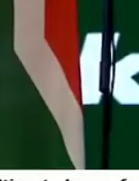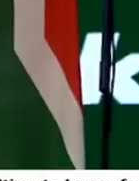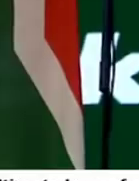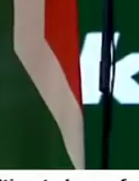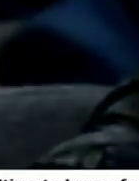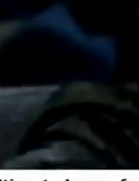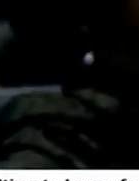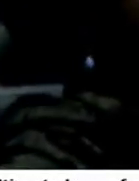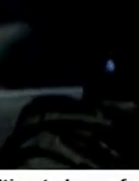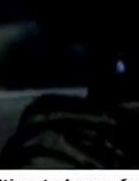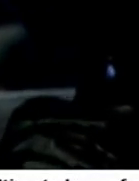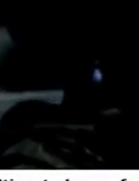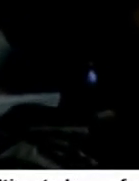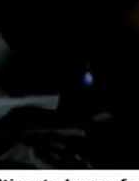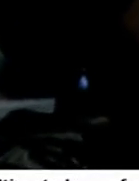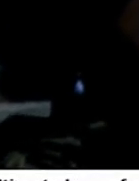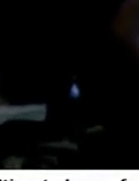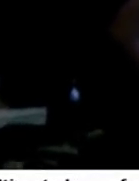Mrs. Tutu Skweyiya,